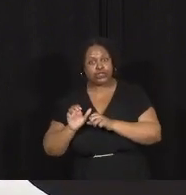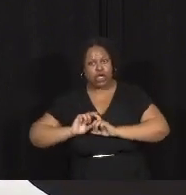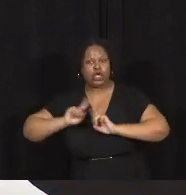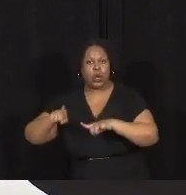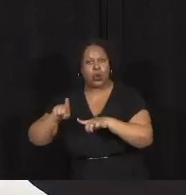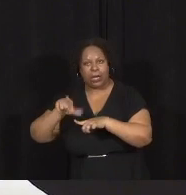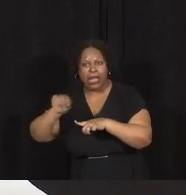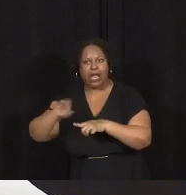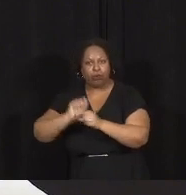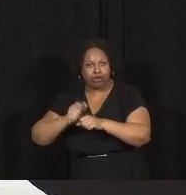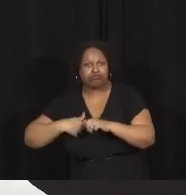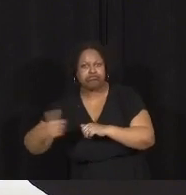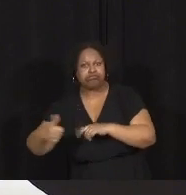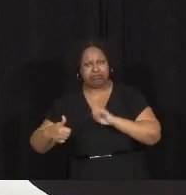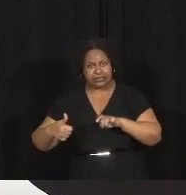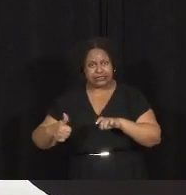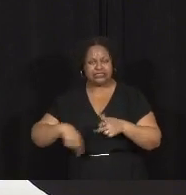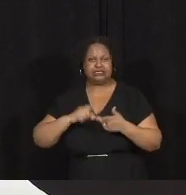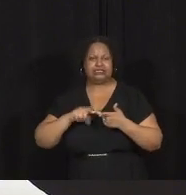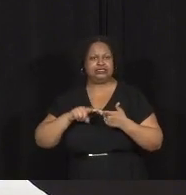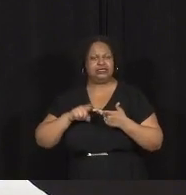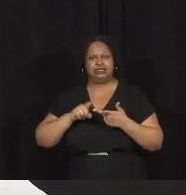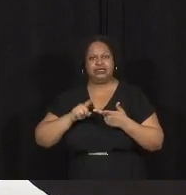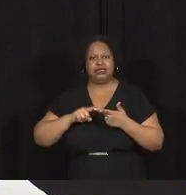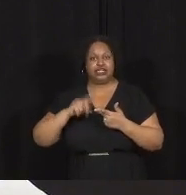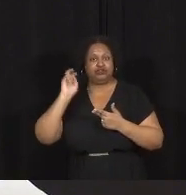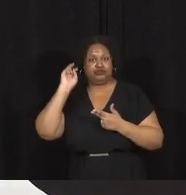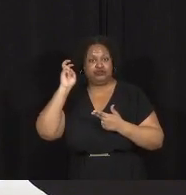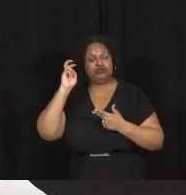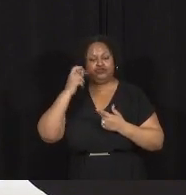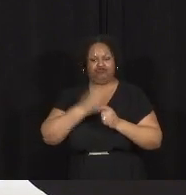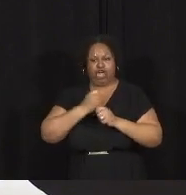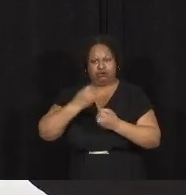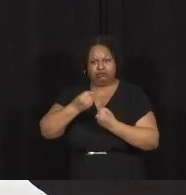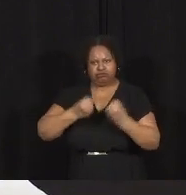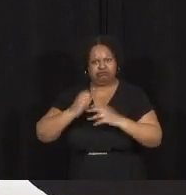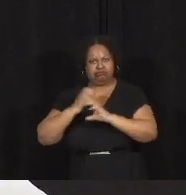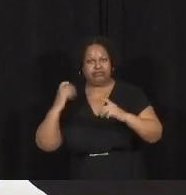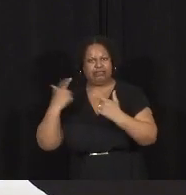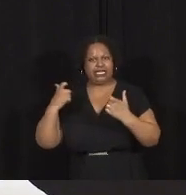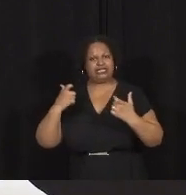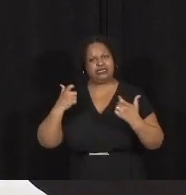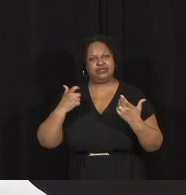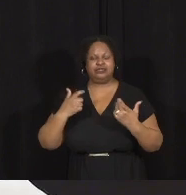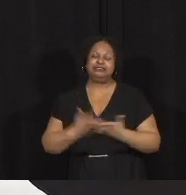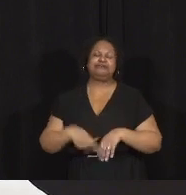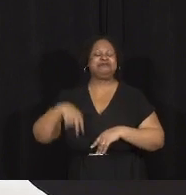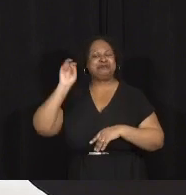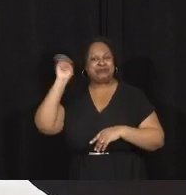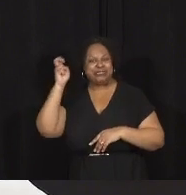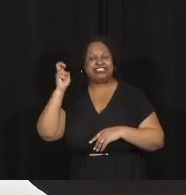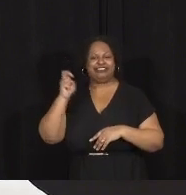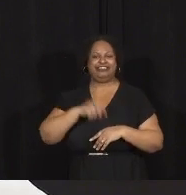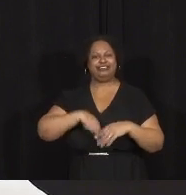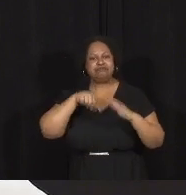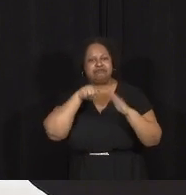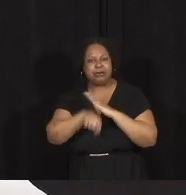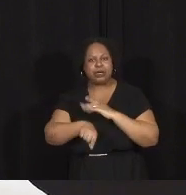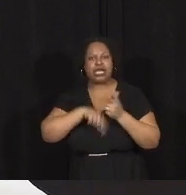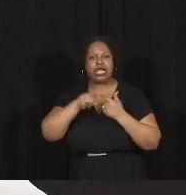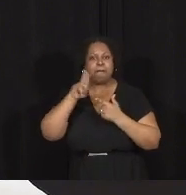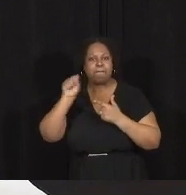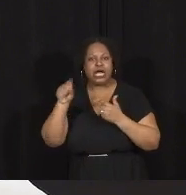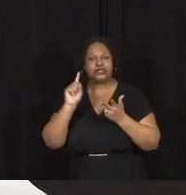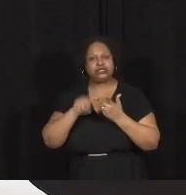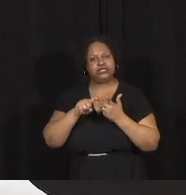And we need transport to operate to get people there. The public need to be able to get